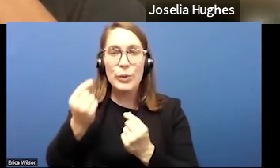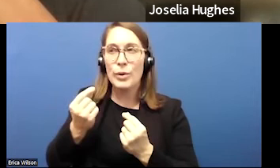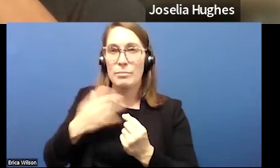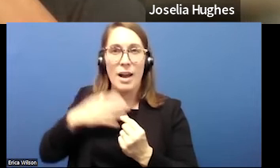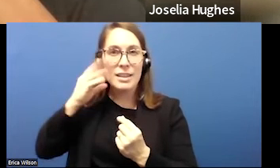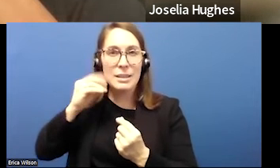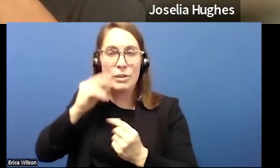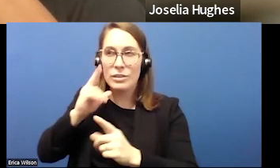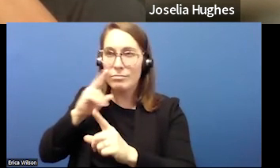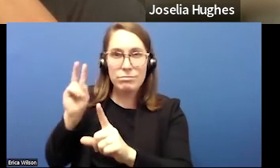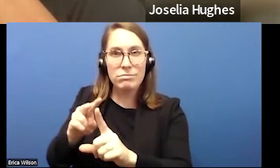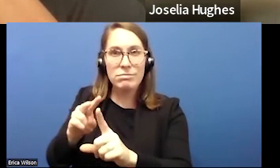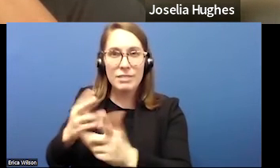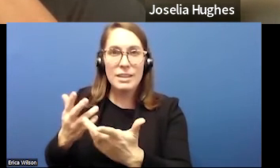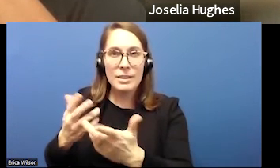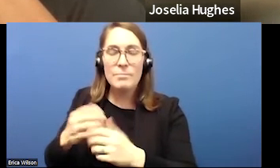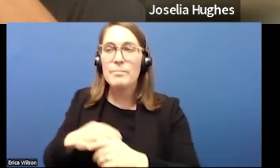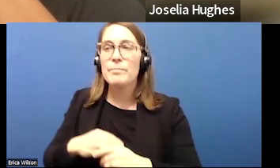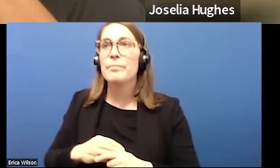experience. Um,